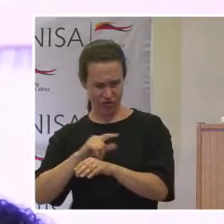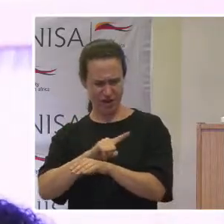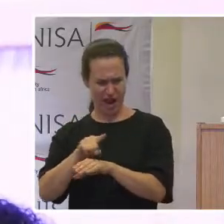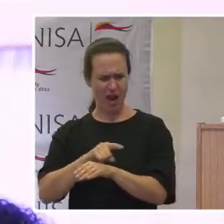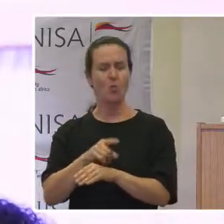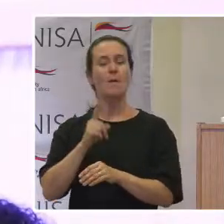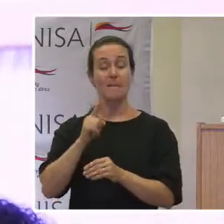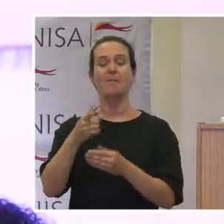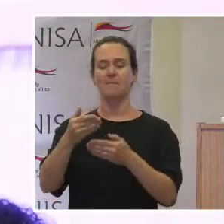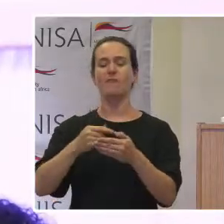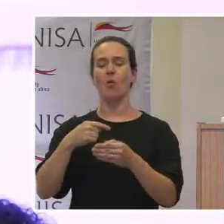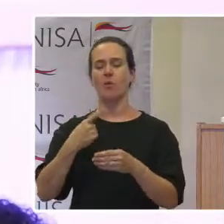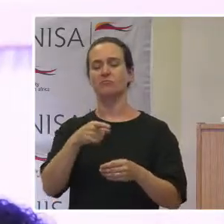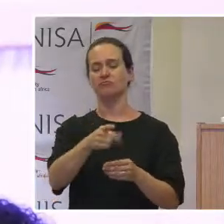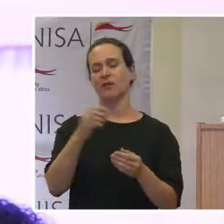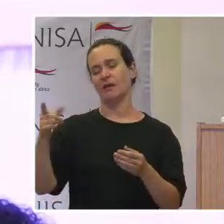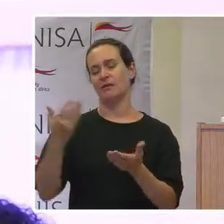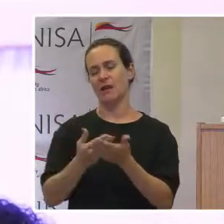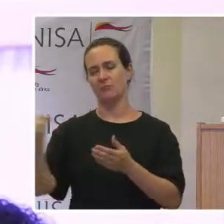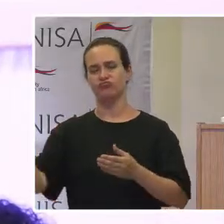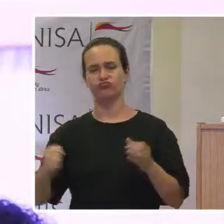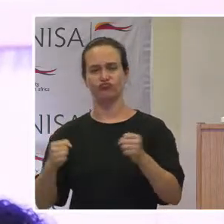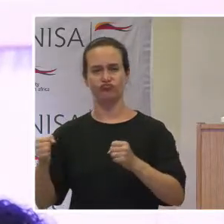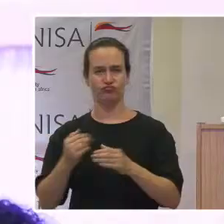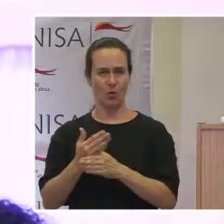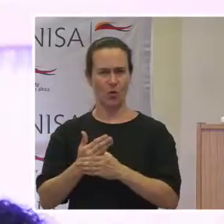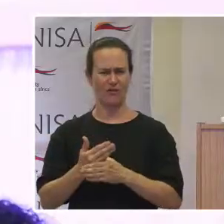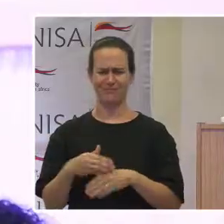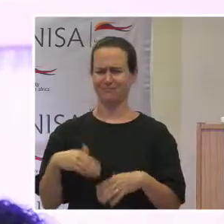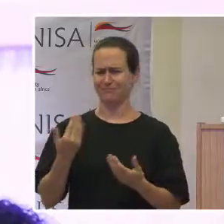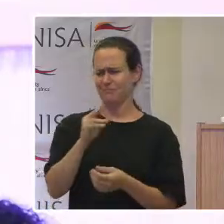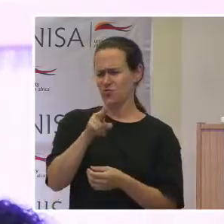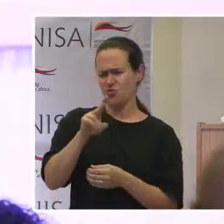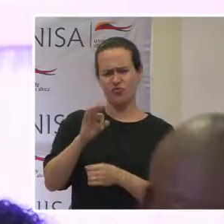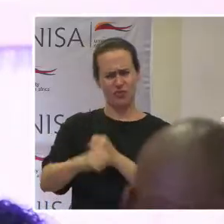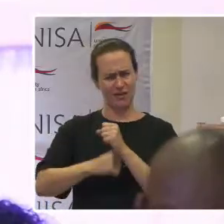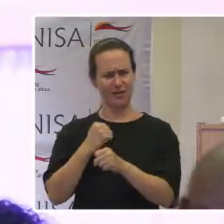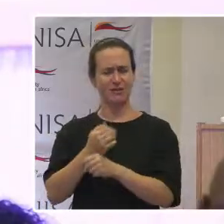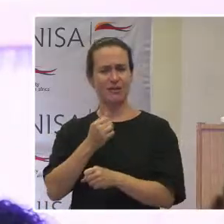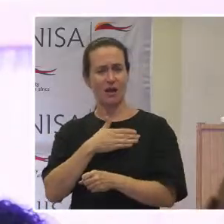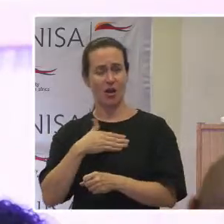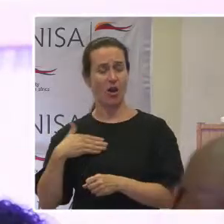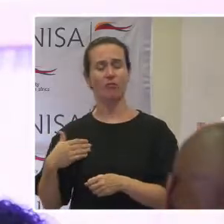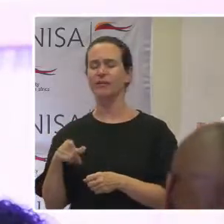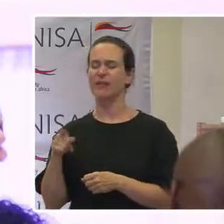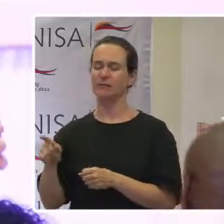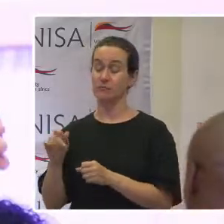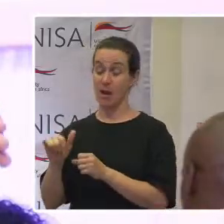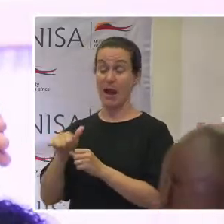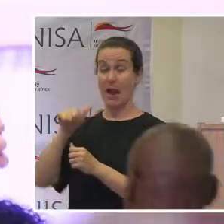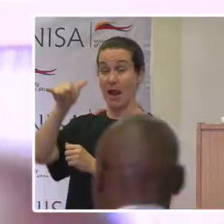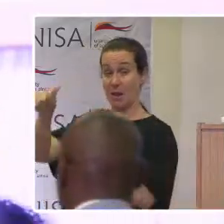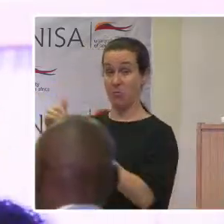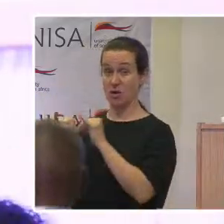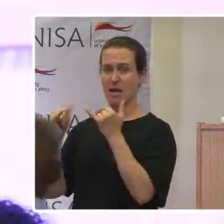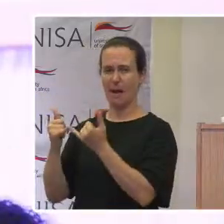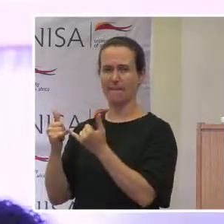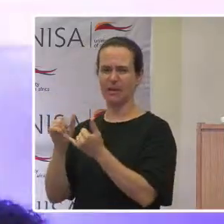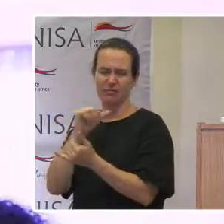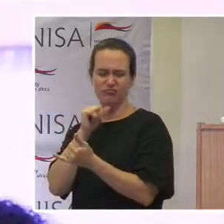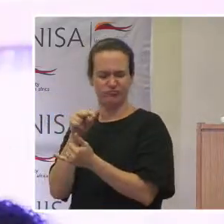2 years, 2 to 3 years to get realistically. And on top of that, they further go on to say in those hours, they're